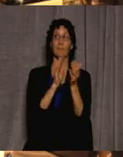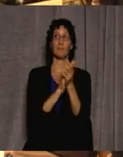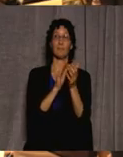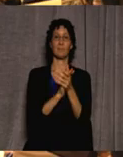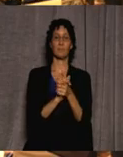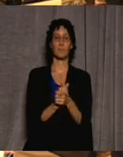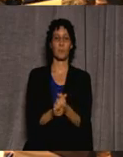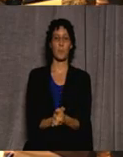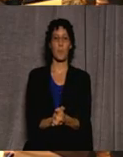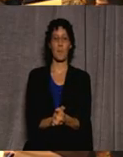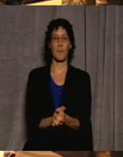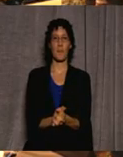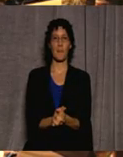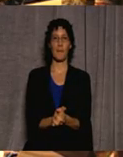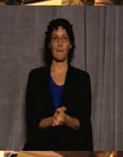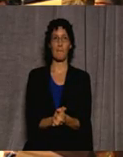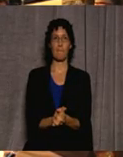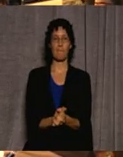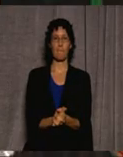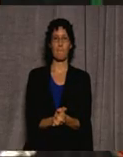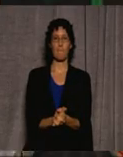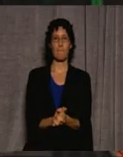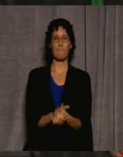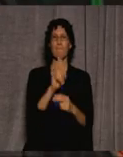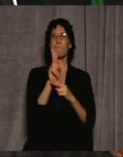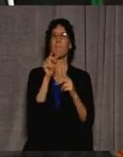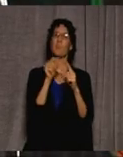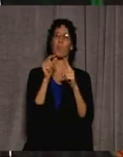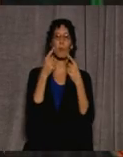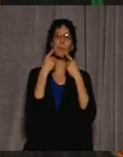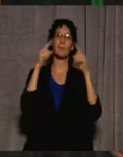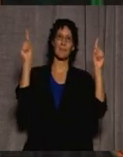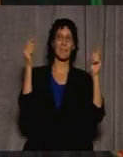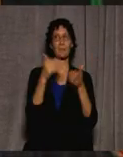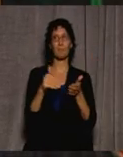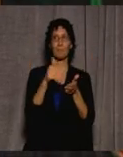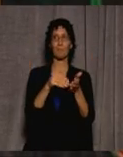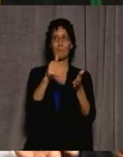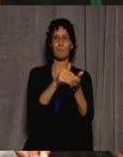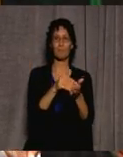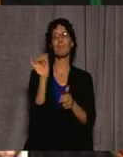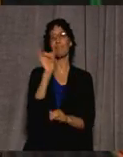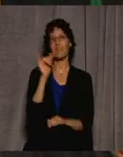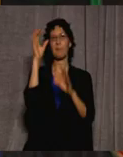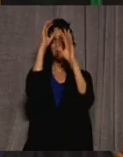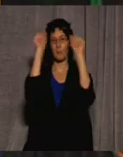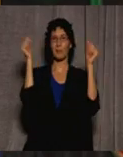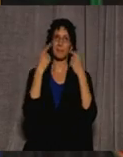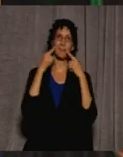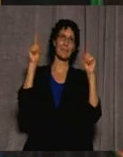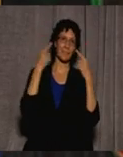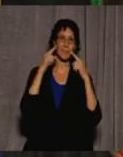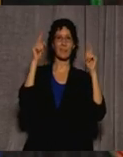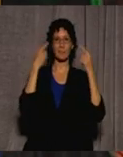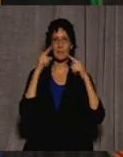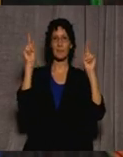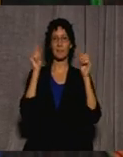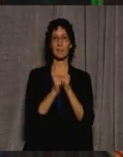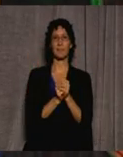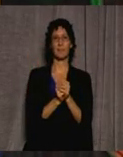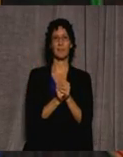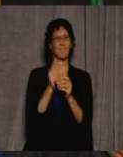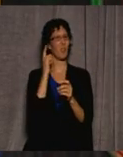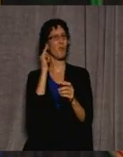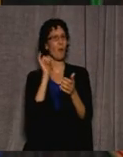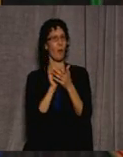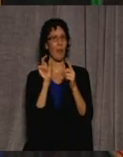You know, I've used the word success a lot, and the president used the word success as well, and others, you've heard it today.